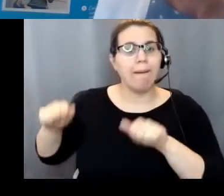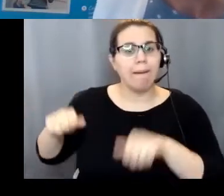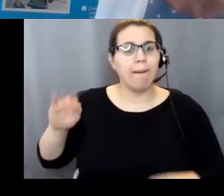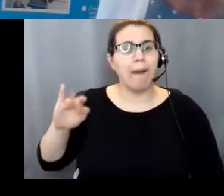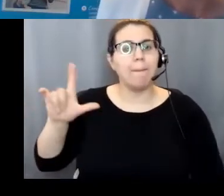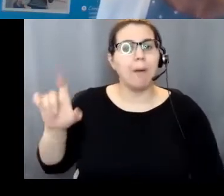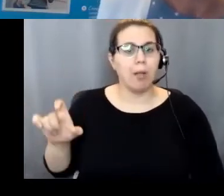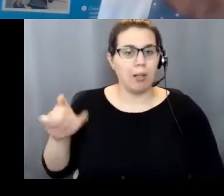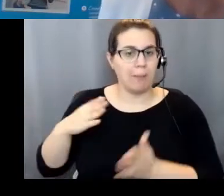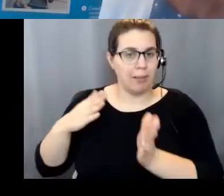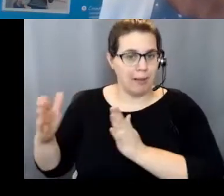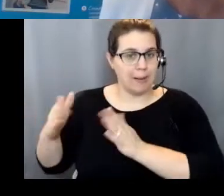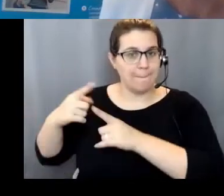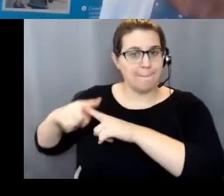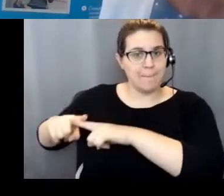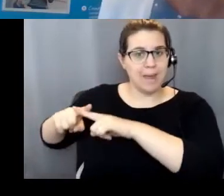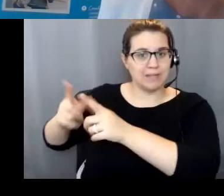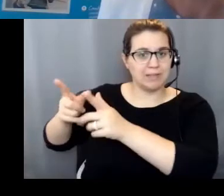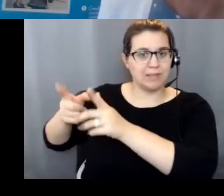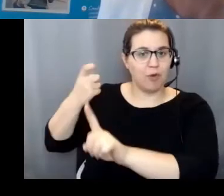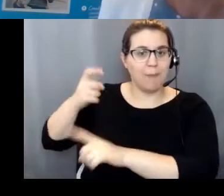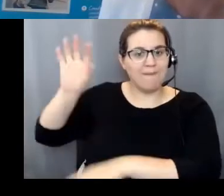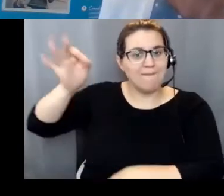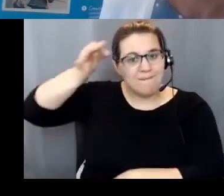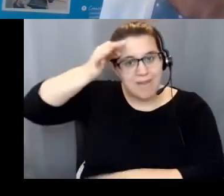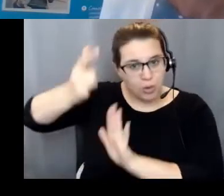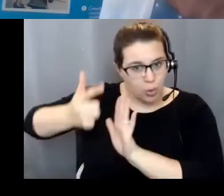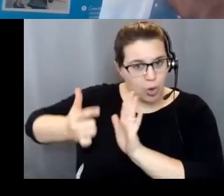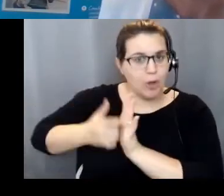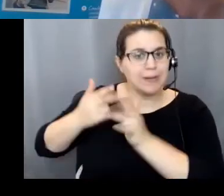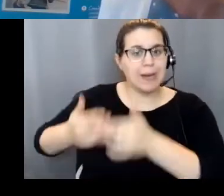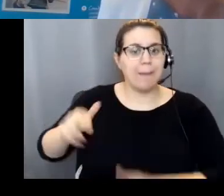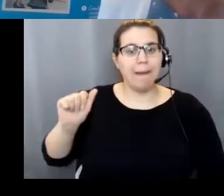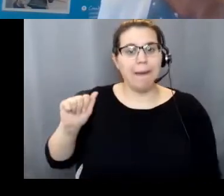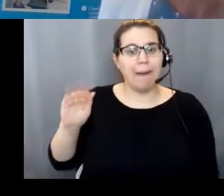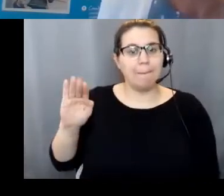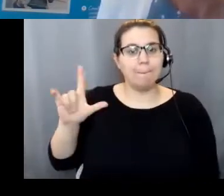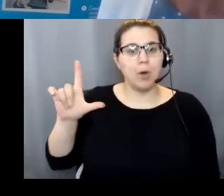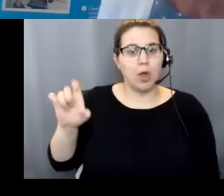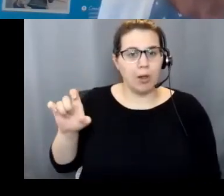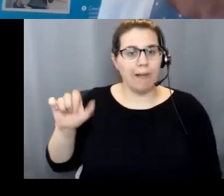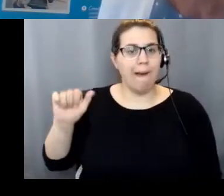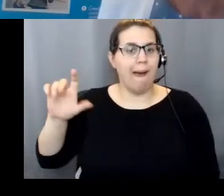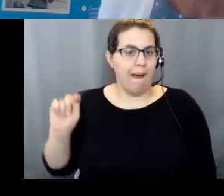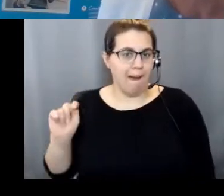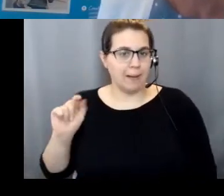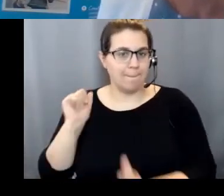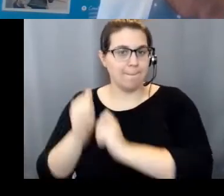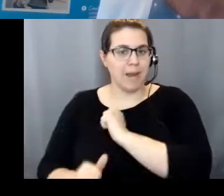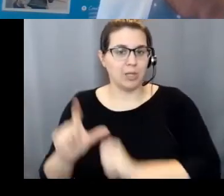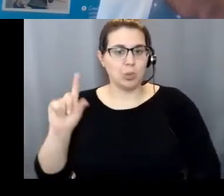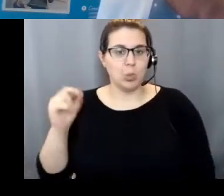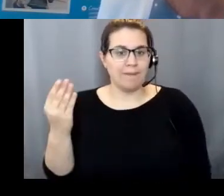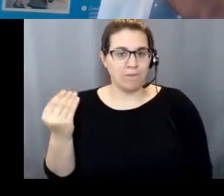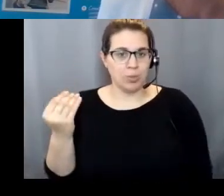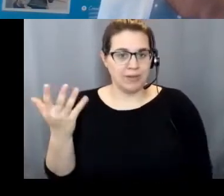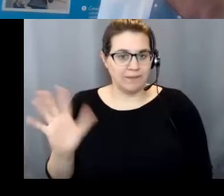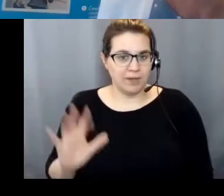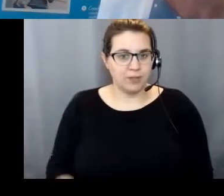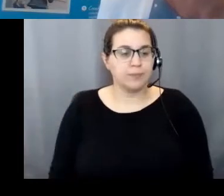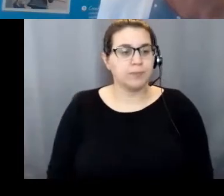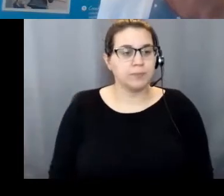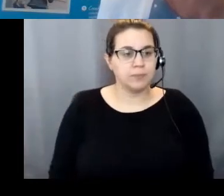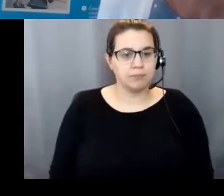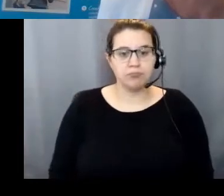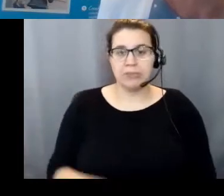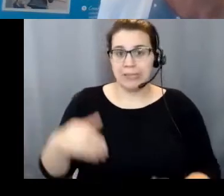federal legislation called the ABLE Act that was passed in 2014. It's included in the Internal Revenue Code as a